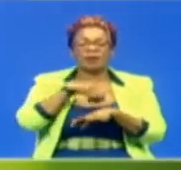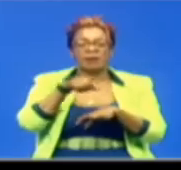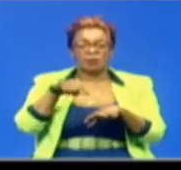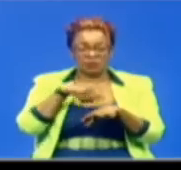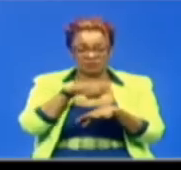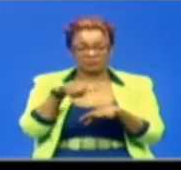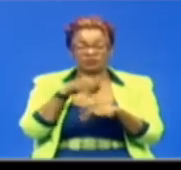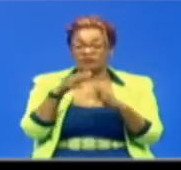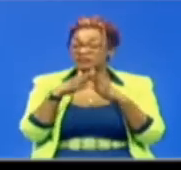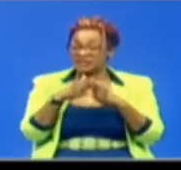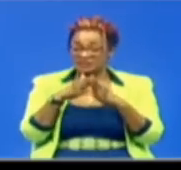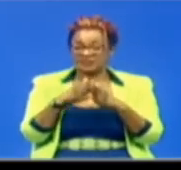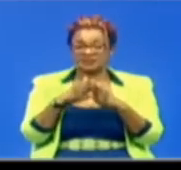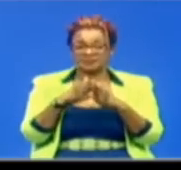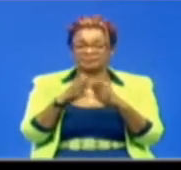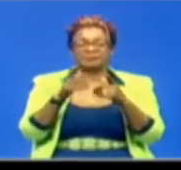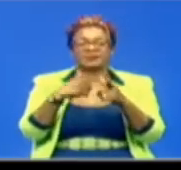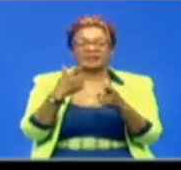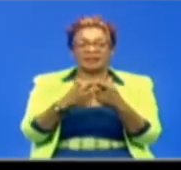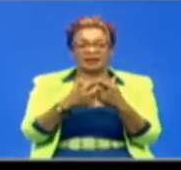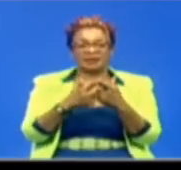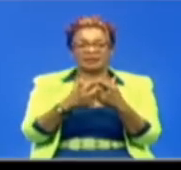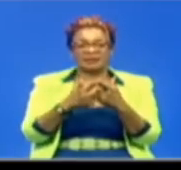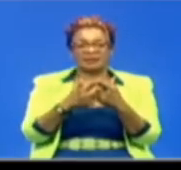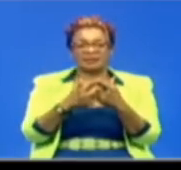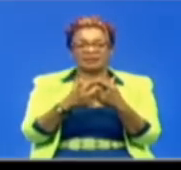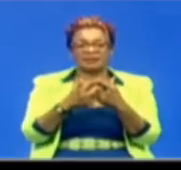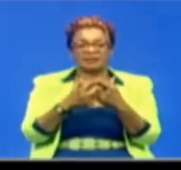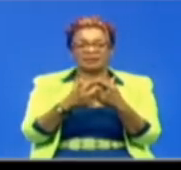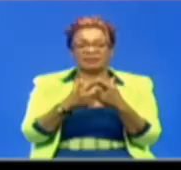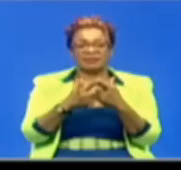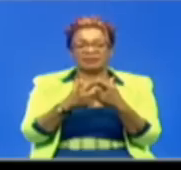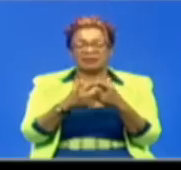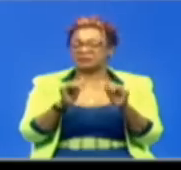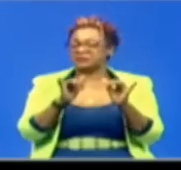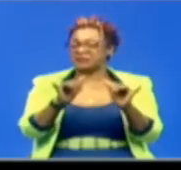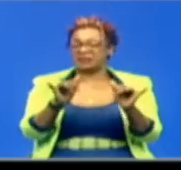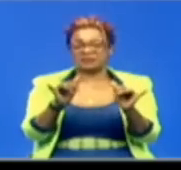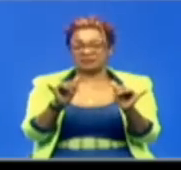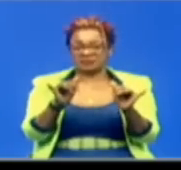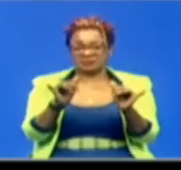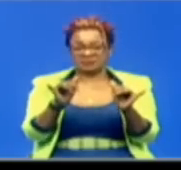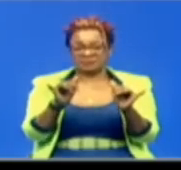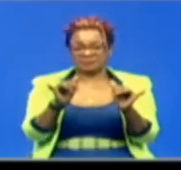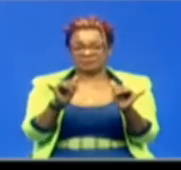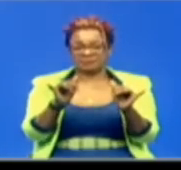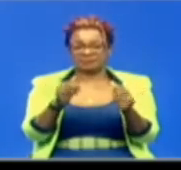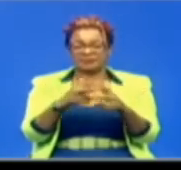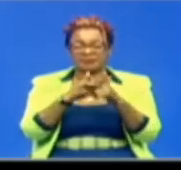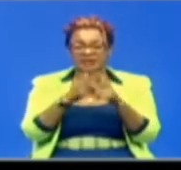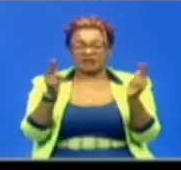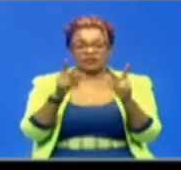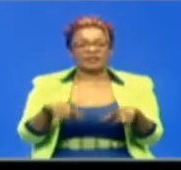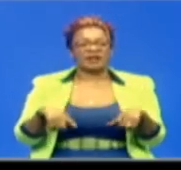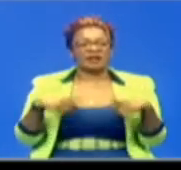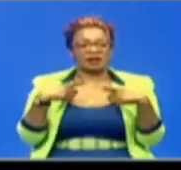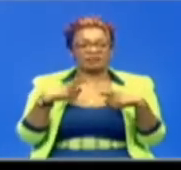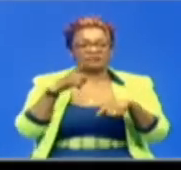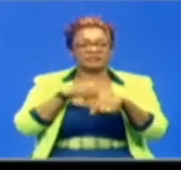intercourse, this remains that way. The beginning of a butterfly's life is one that